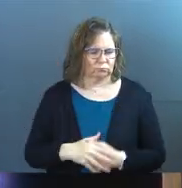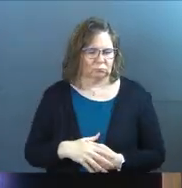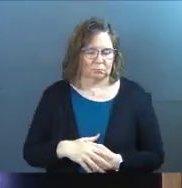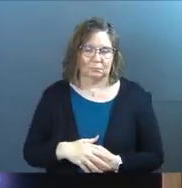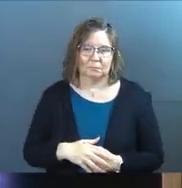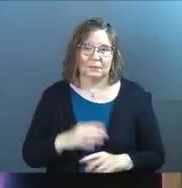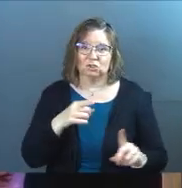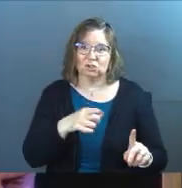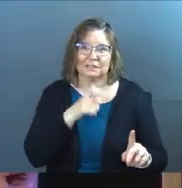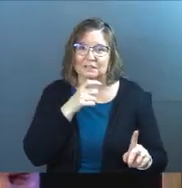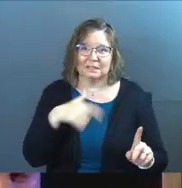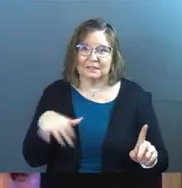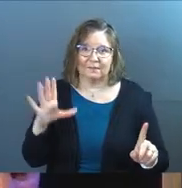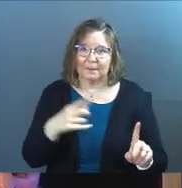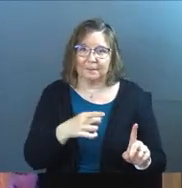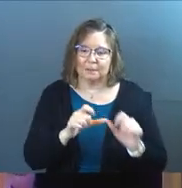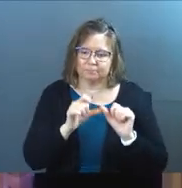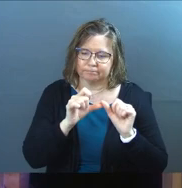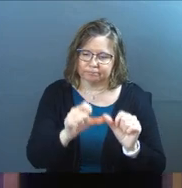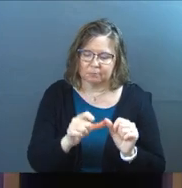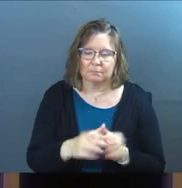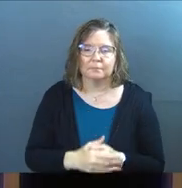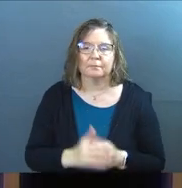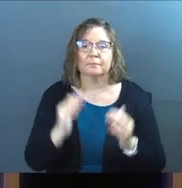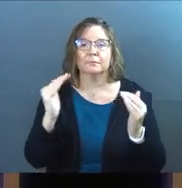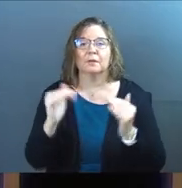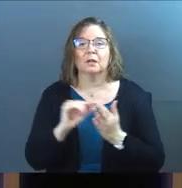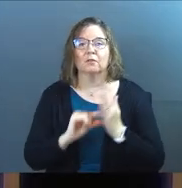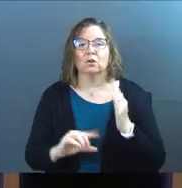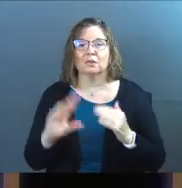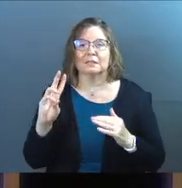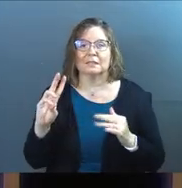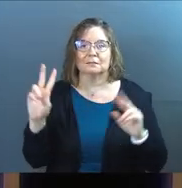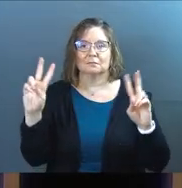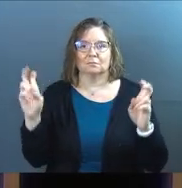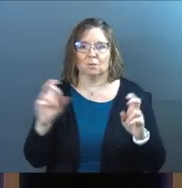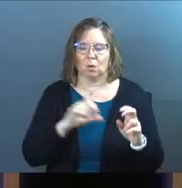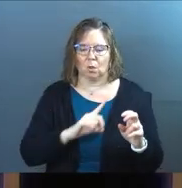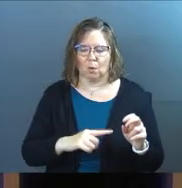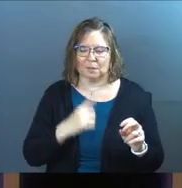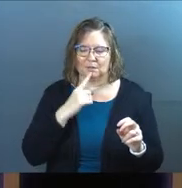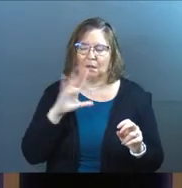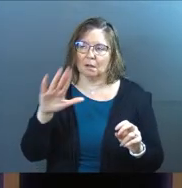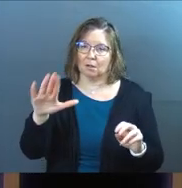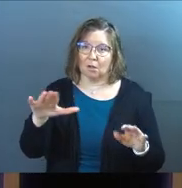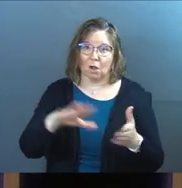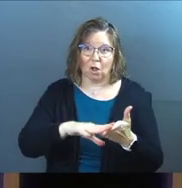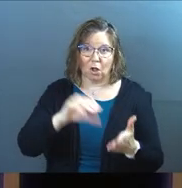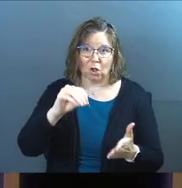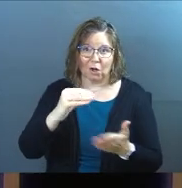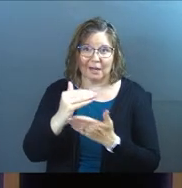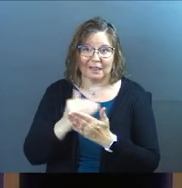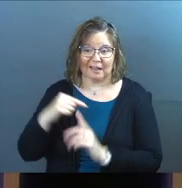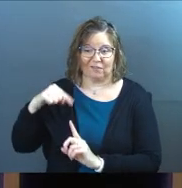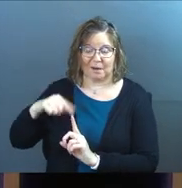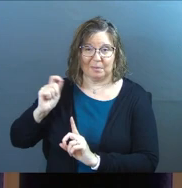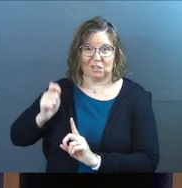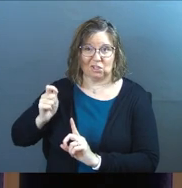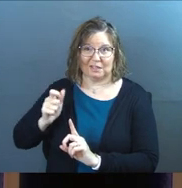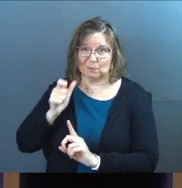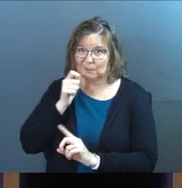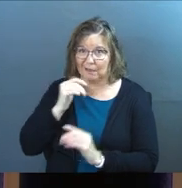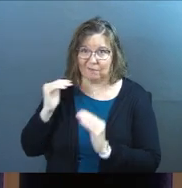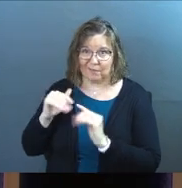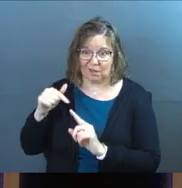And she doesn't give in. So verse 6, then the Lord said, learn a lesson from the unjust judge. Even